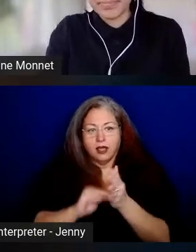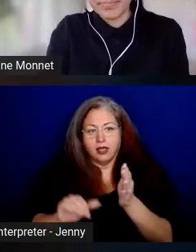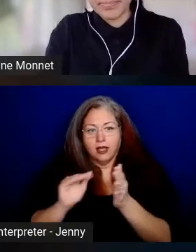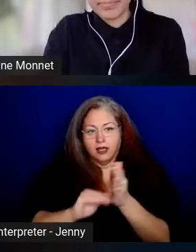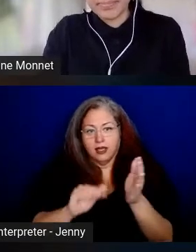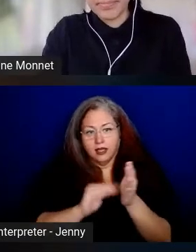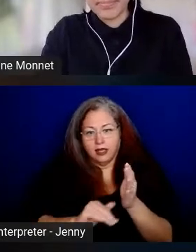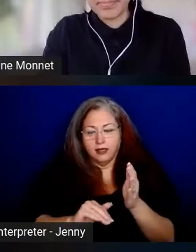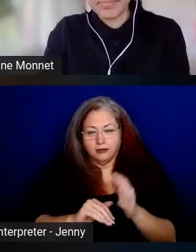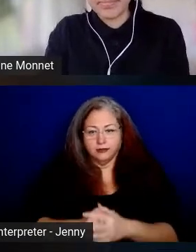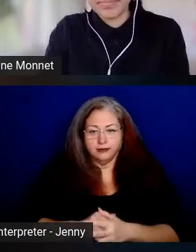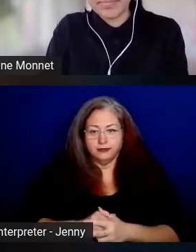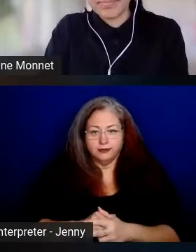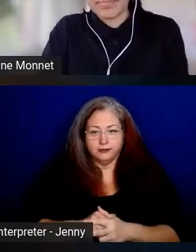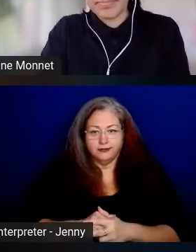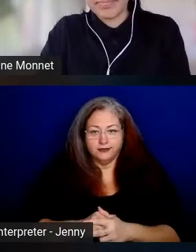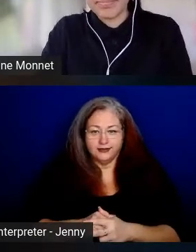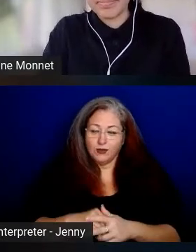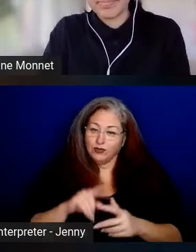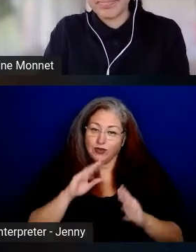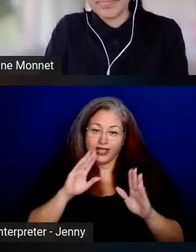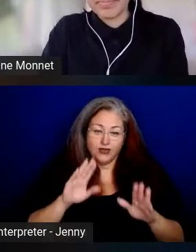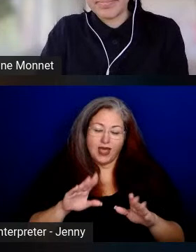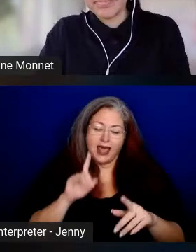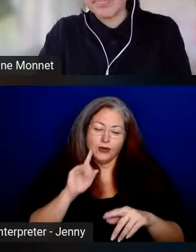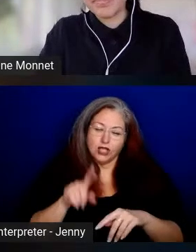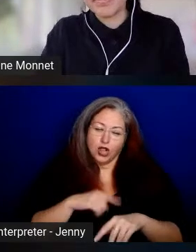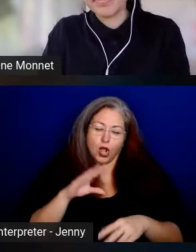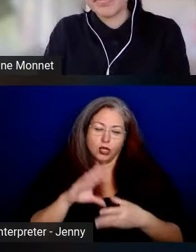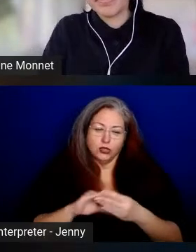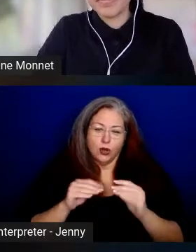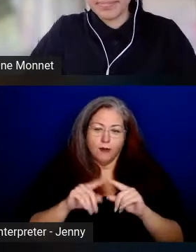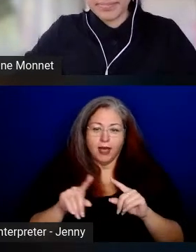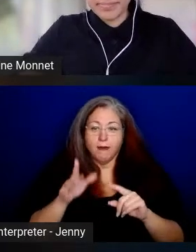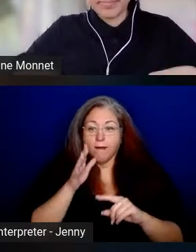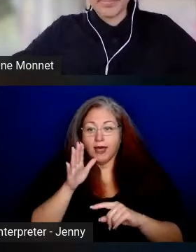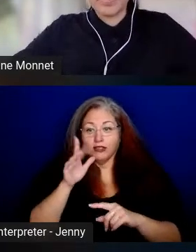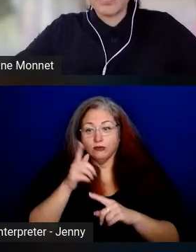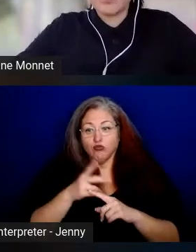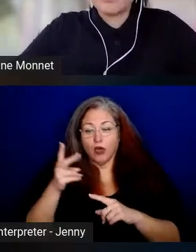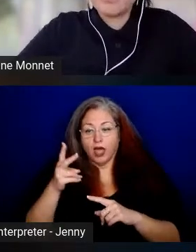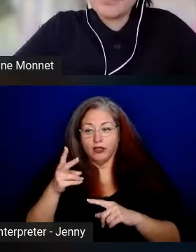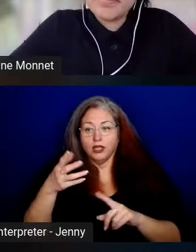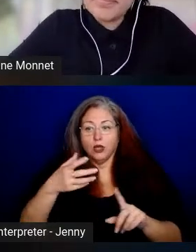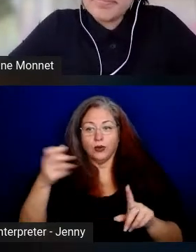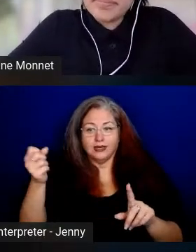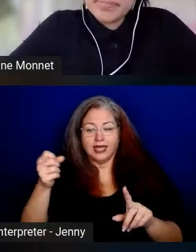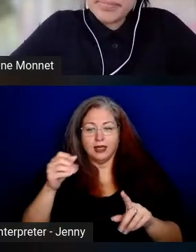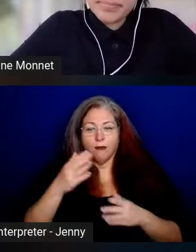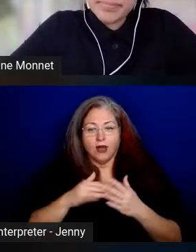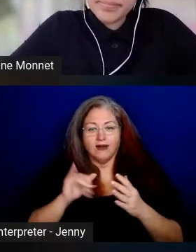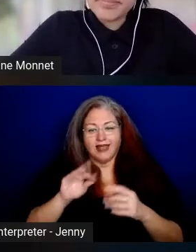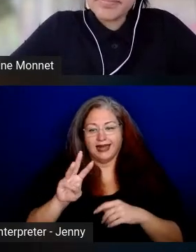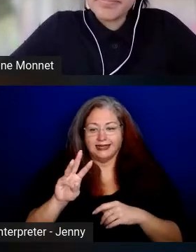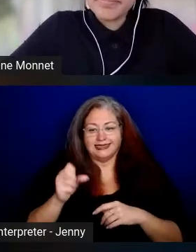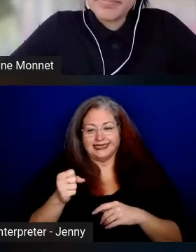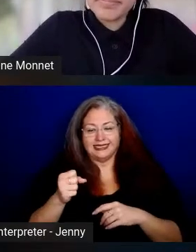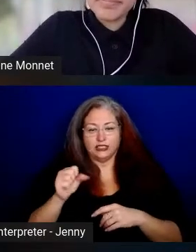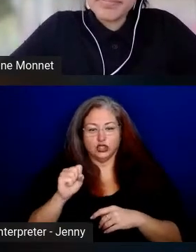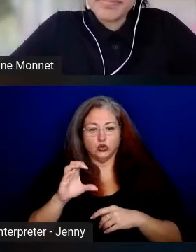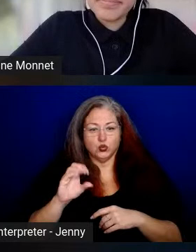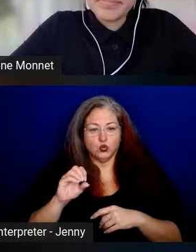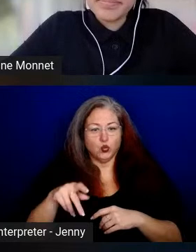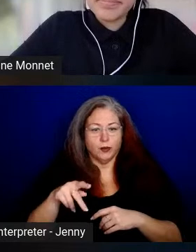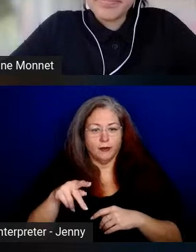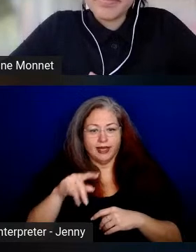My family has this very long story, but my mother's brothers were taken as part of the 60s scoop, where children were taken away